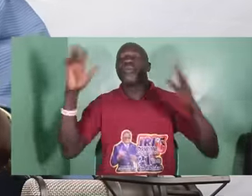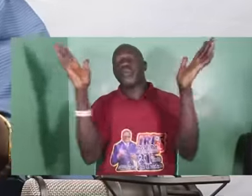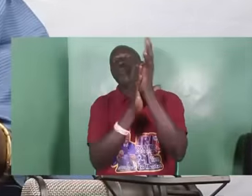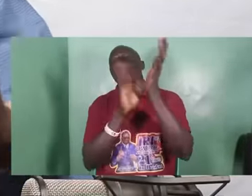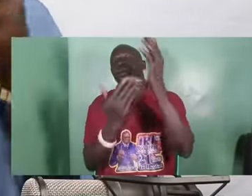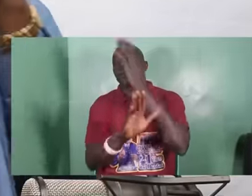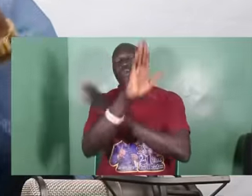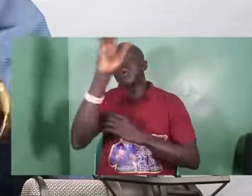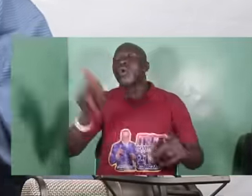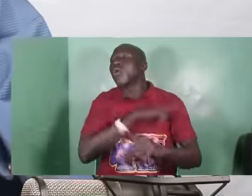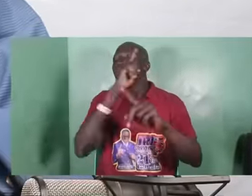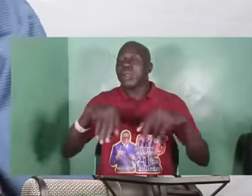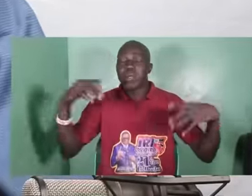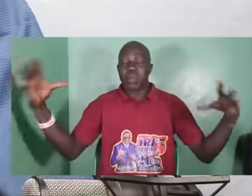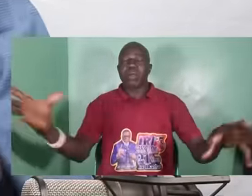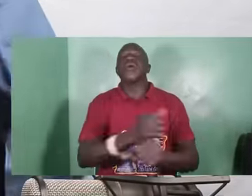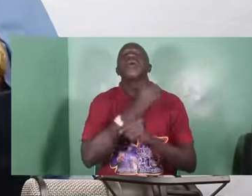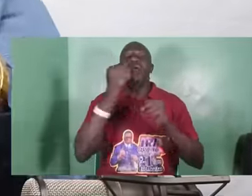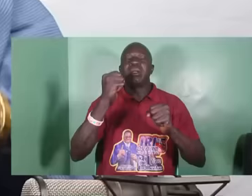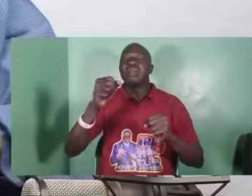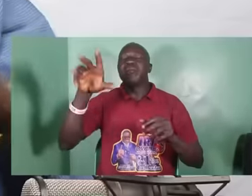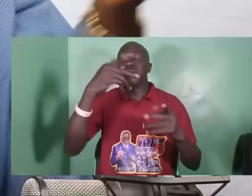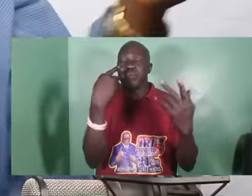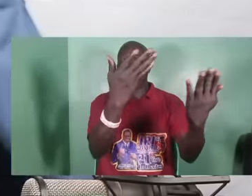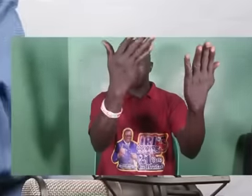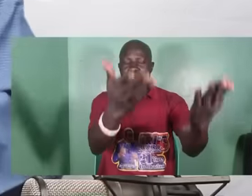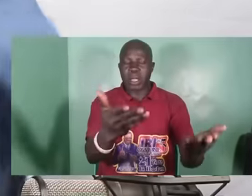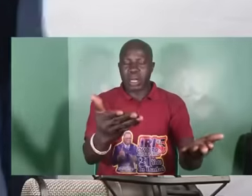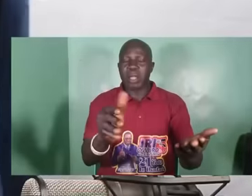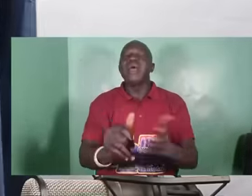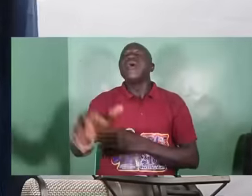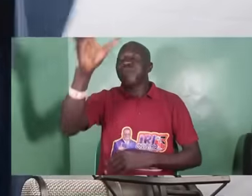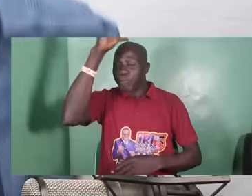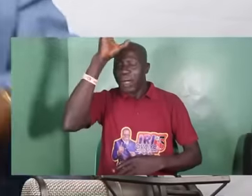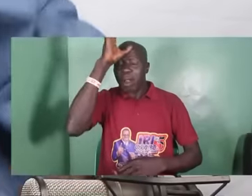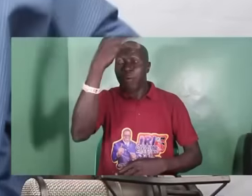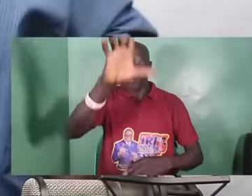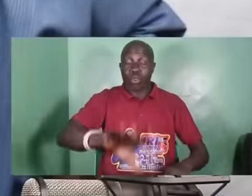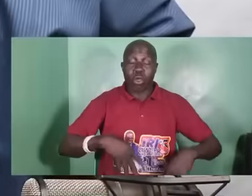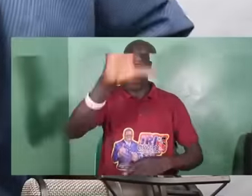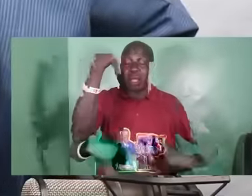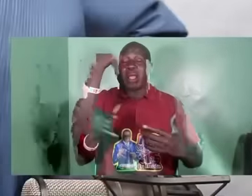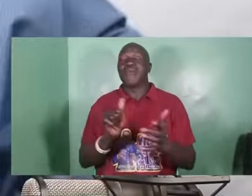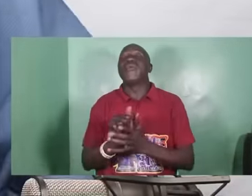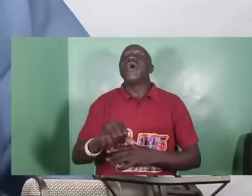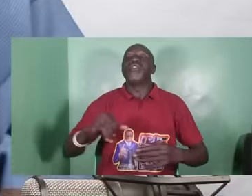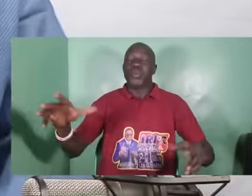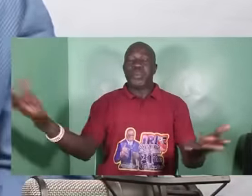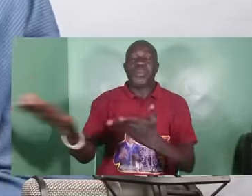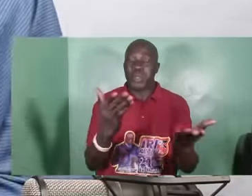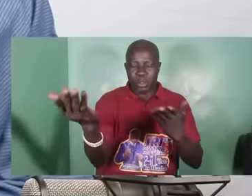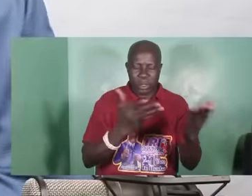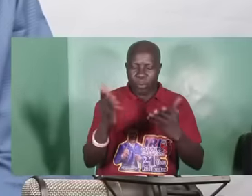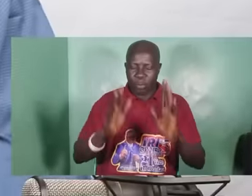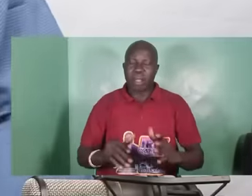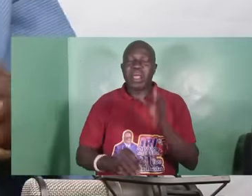To praise God. When they conquer Pharaoh, now, spread your hands for me. Pharaoh, why you the Pharaoh of your own life. Quiet, die,